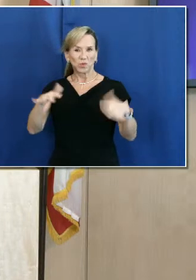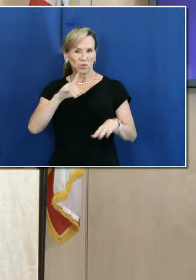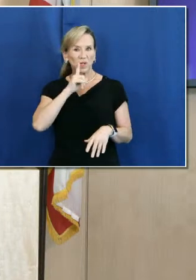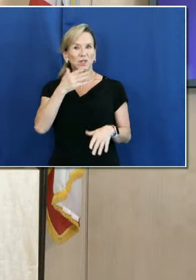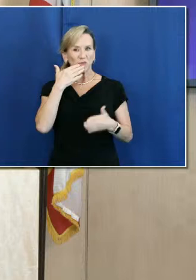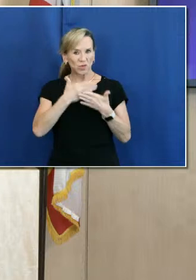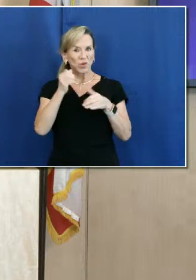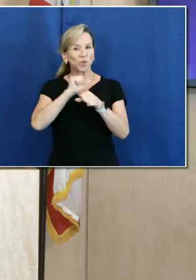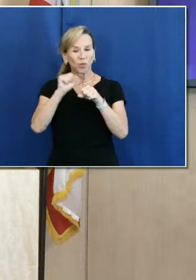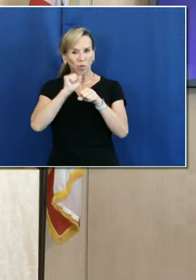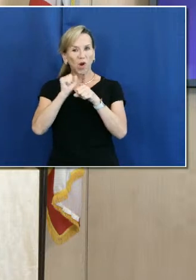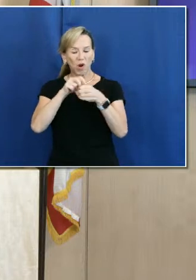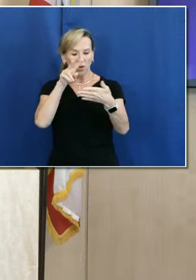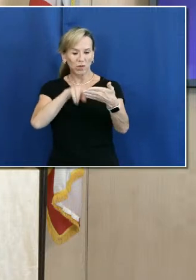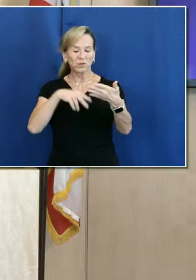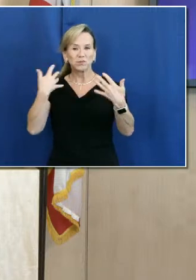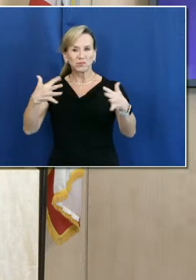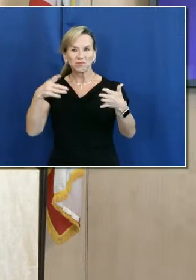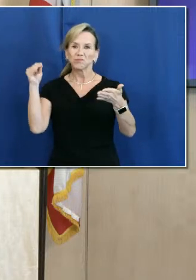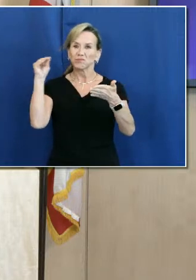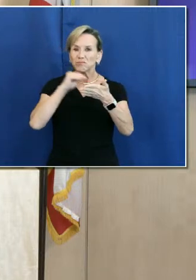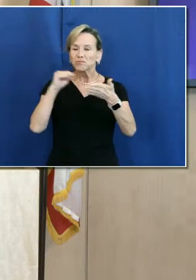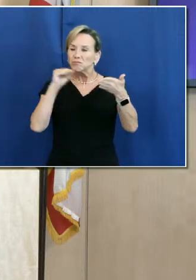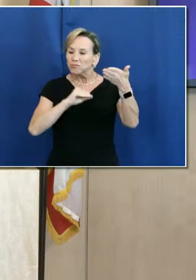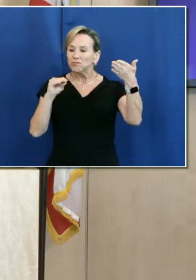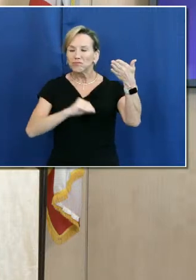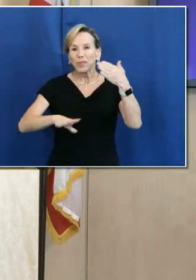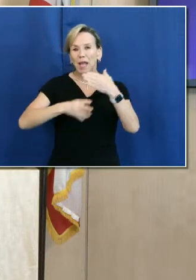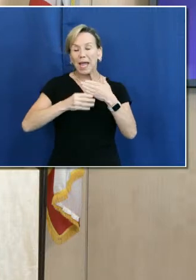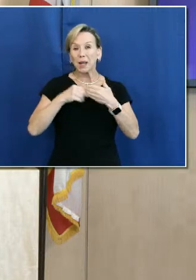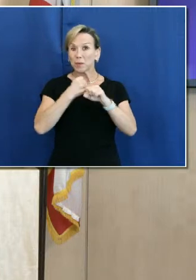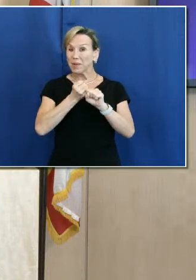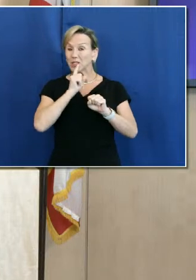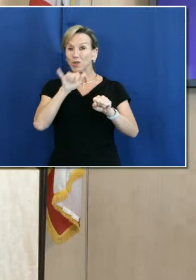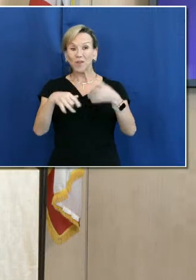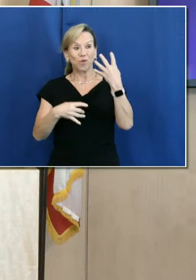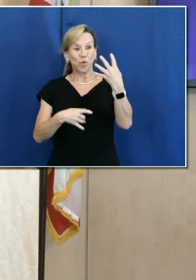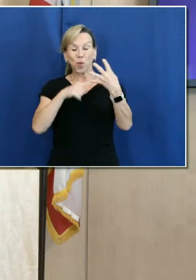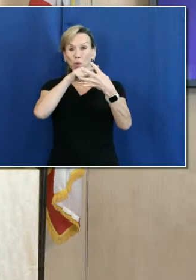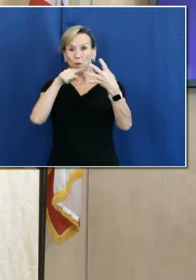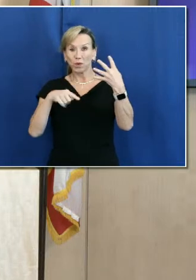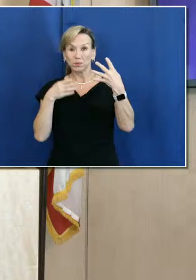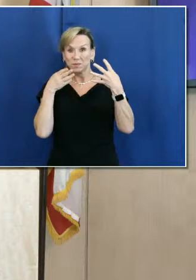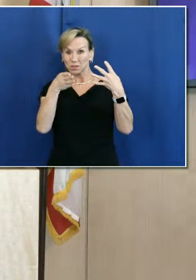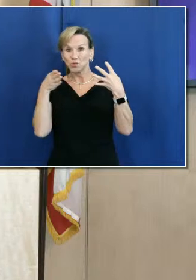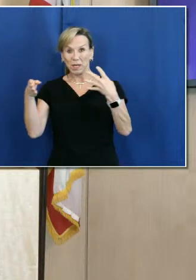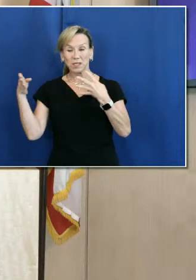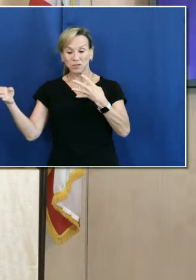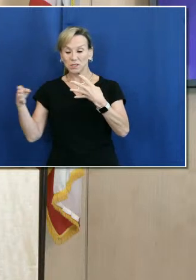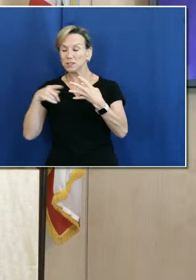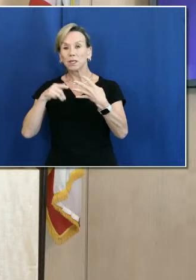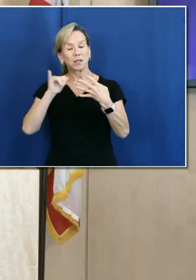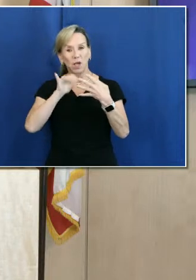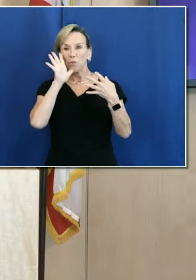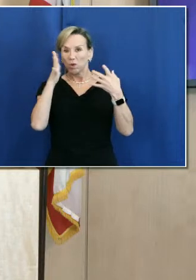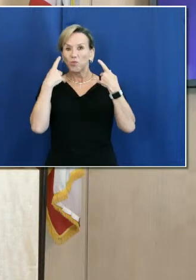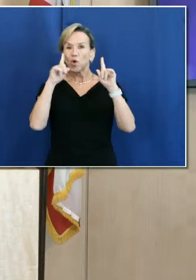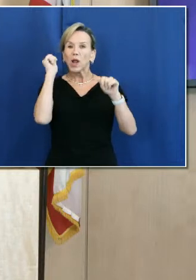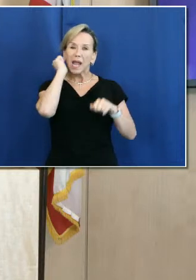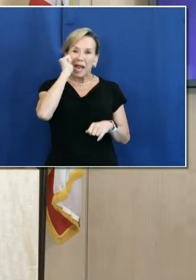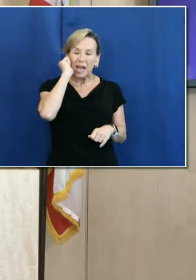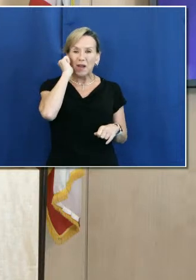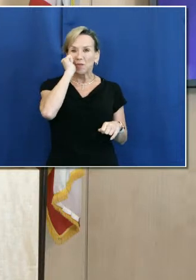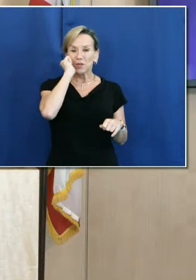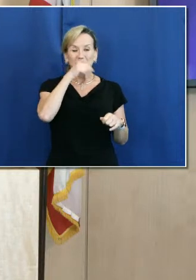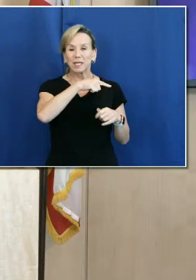gone into ensuring that those 4 strategies that we talk about all the time in every day's